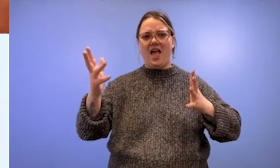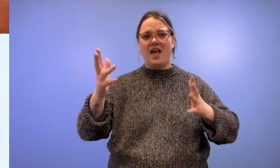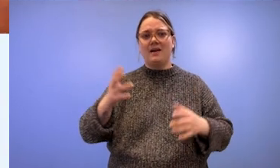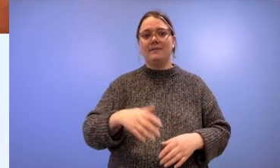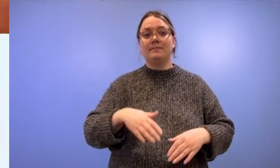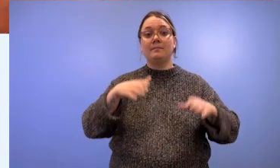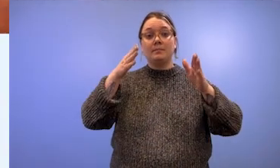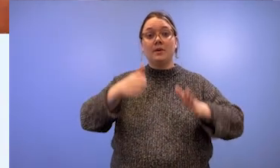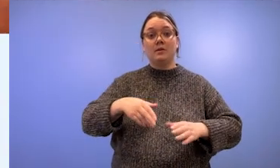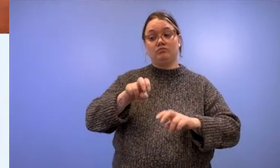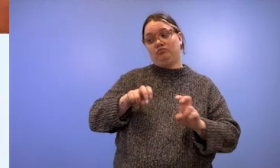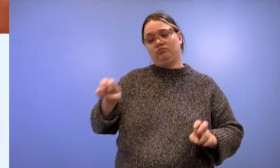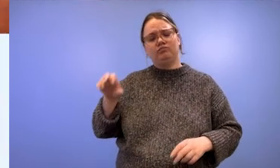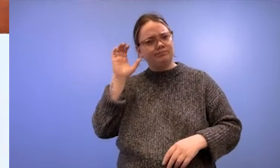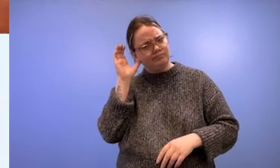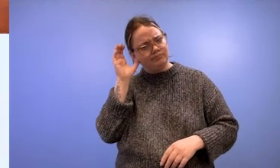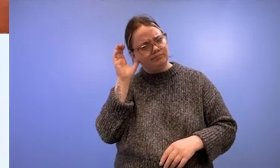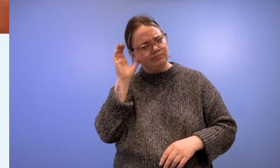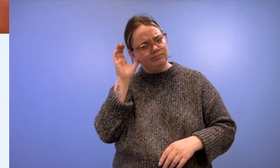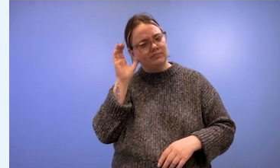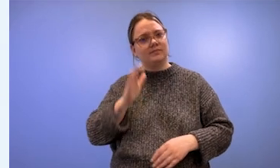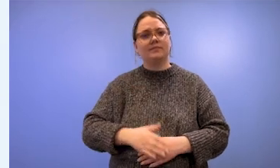beside them is a person listening carefully.